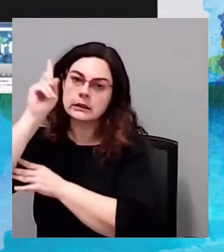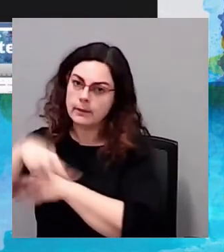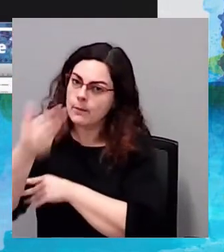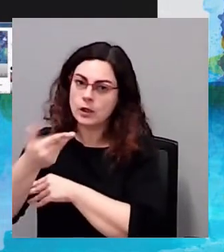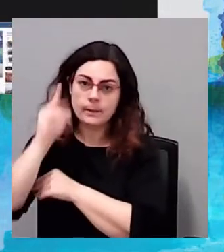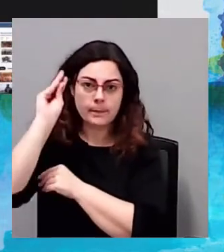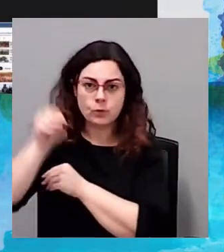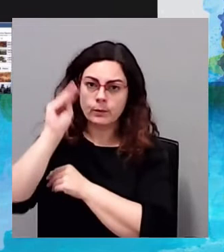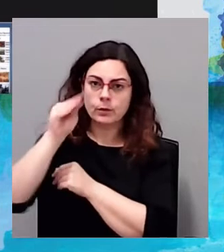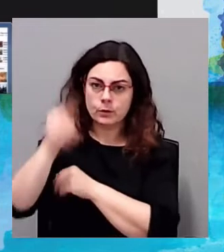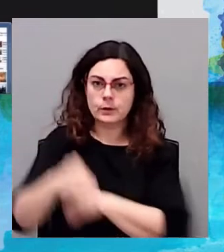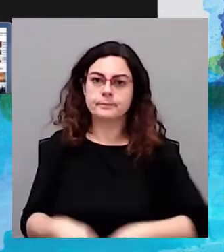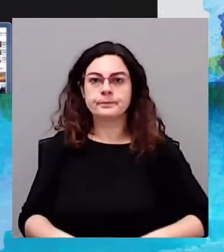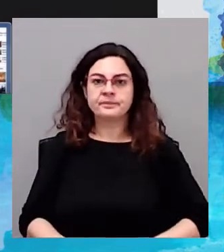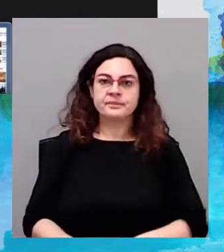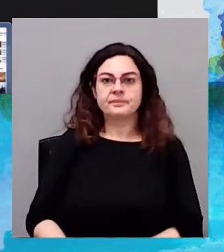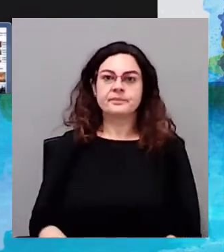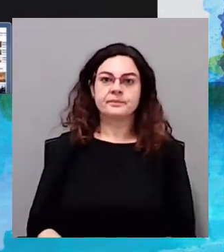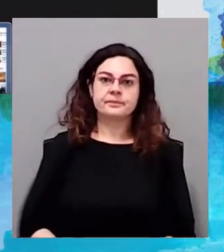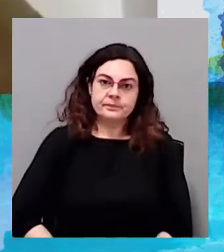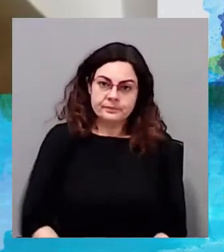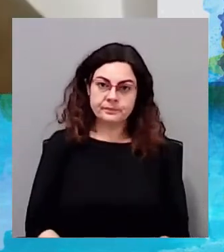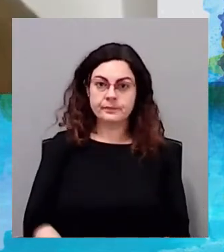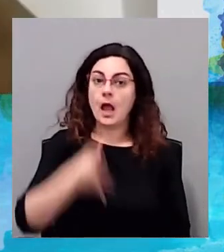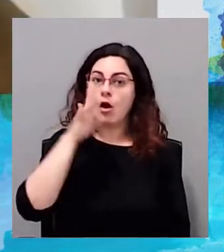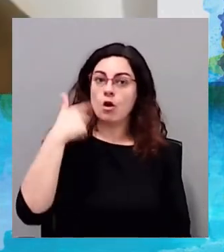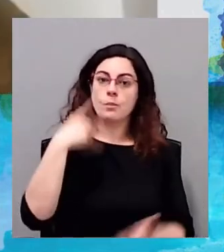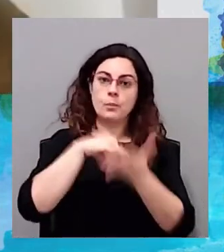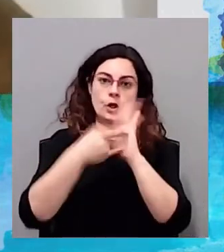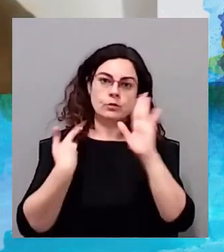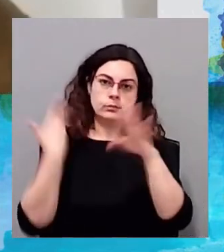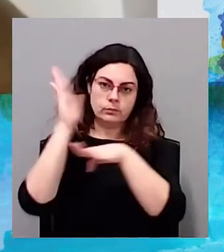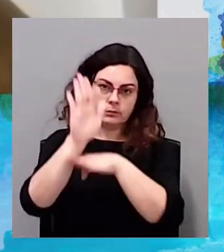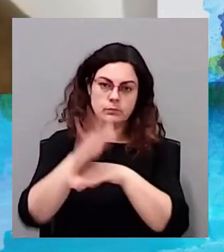ask, and ask. Now I'm going to show you